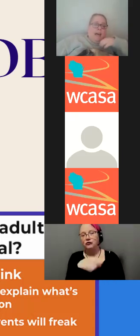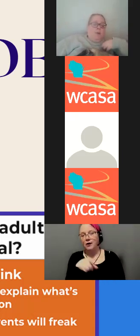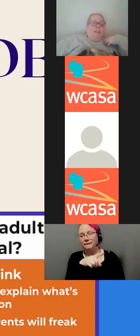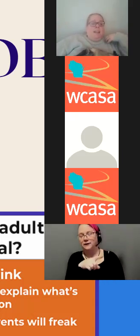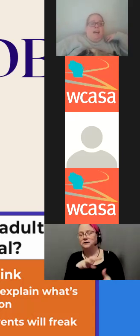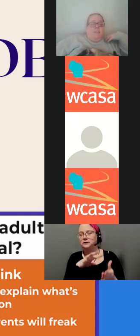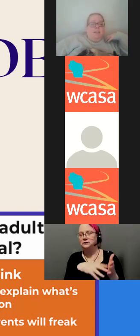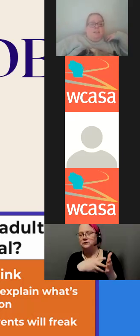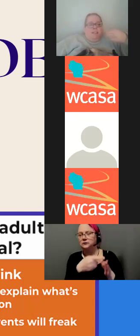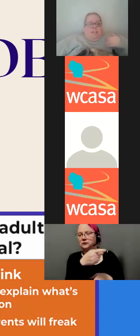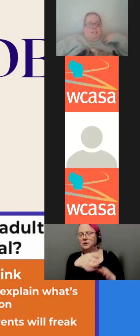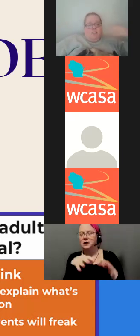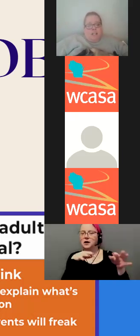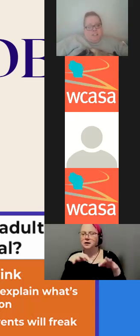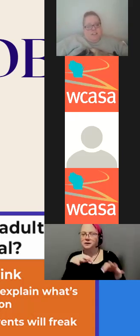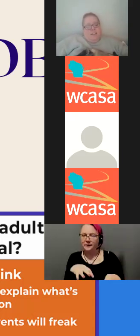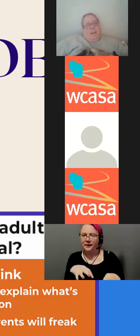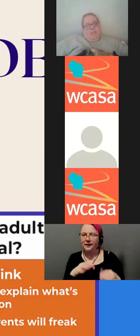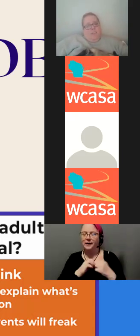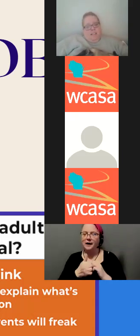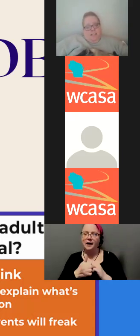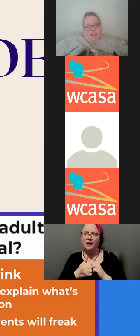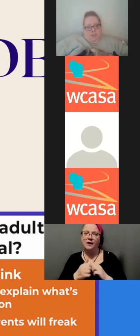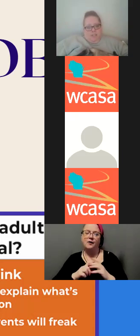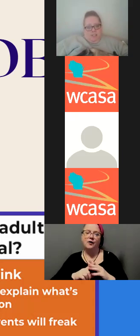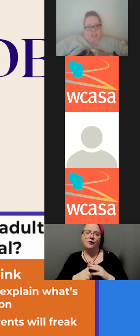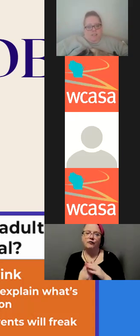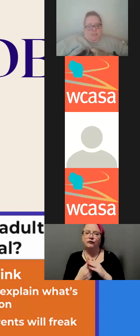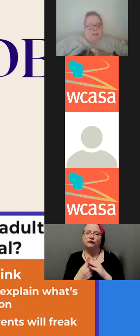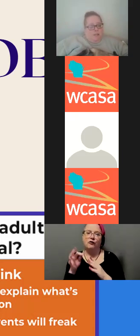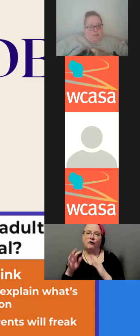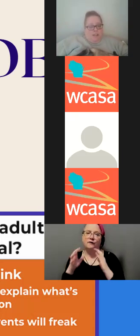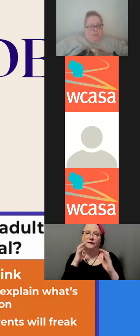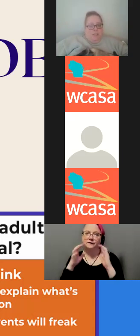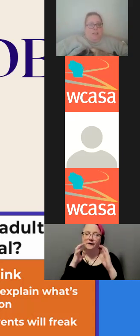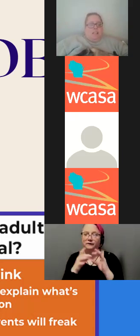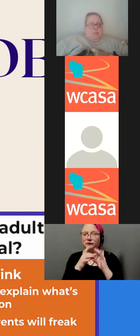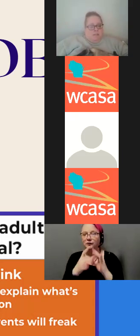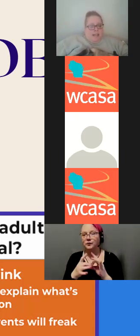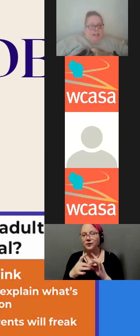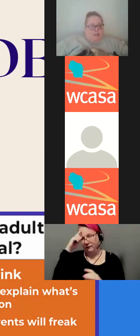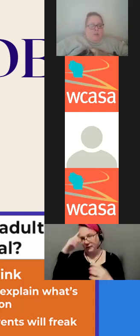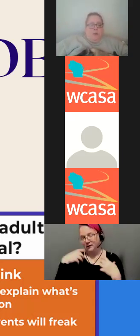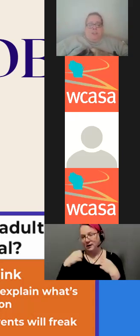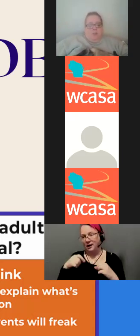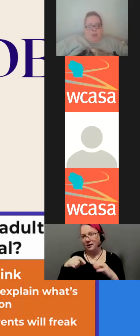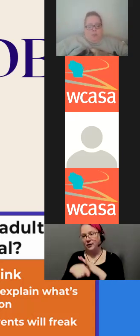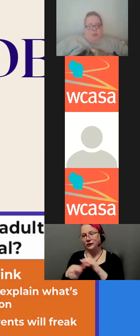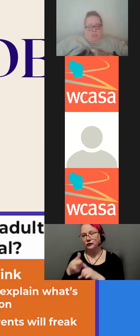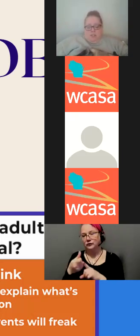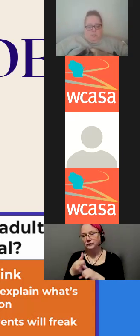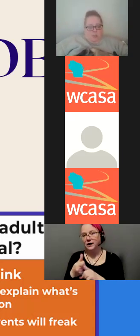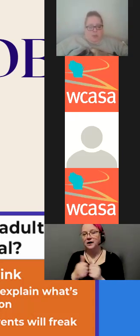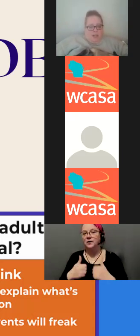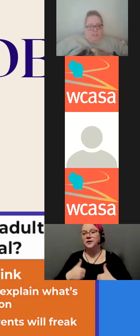explain how we can have the start of these conversations around mental health and suicide with young people